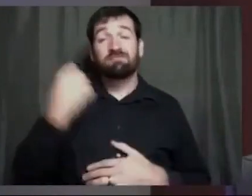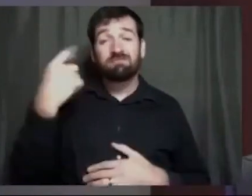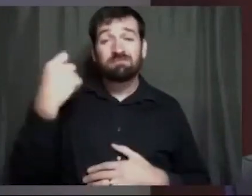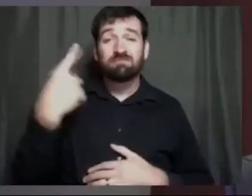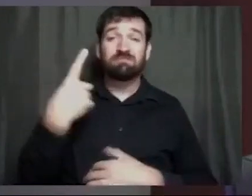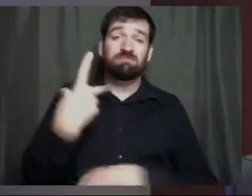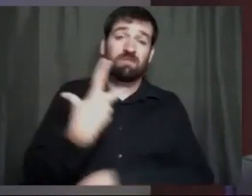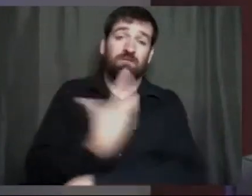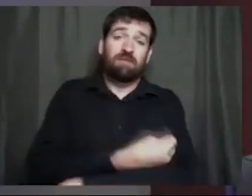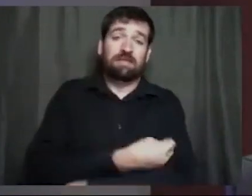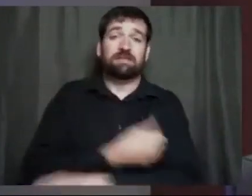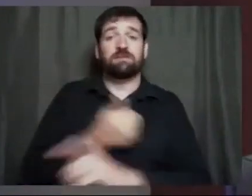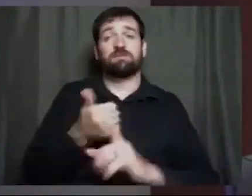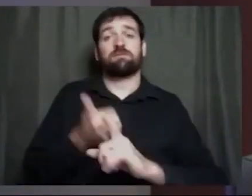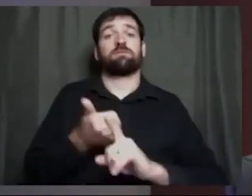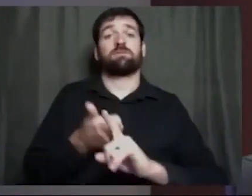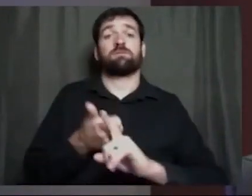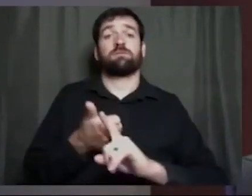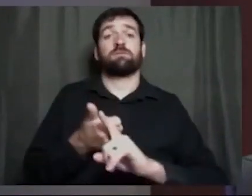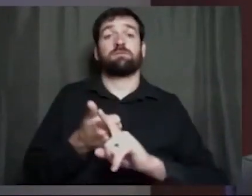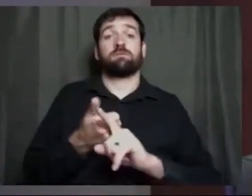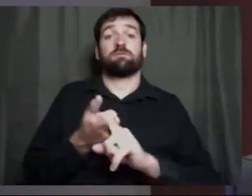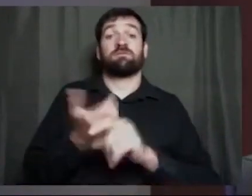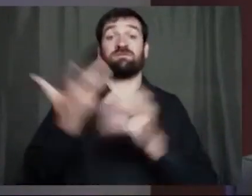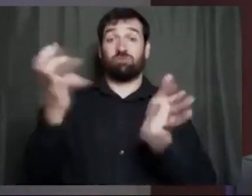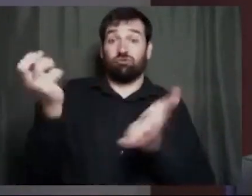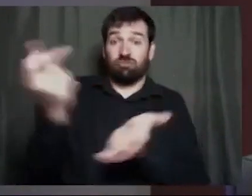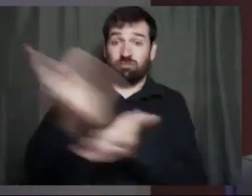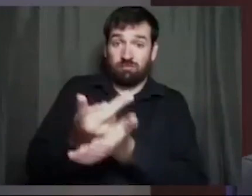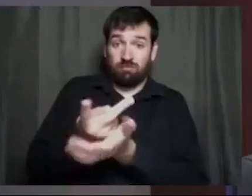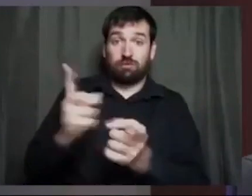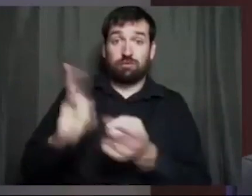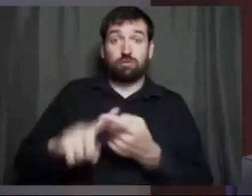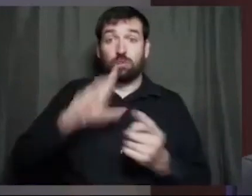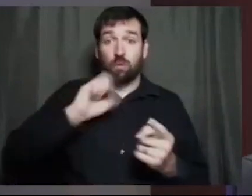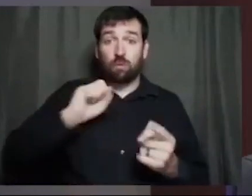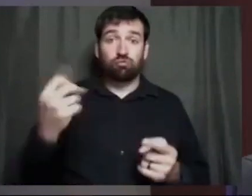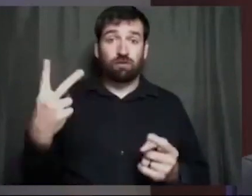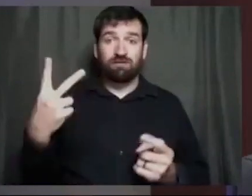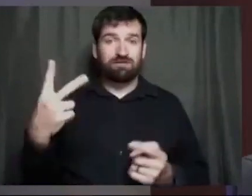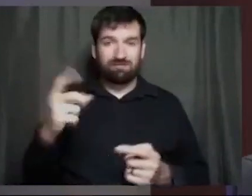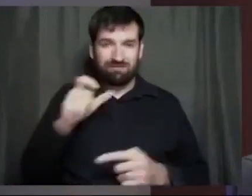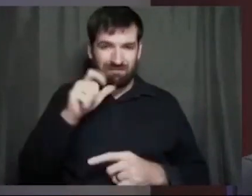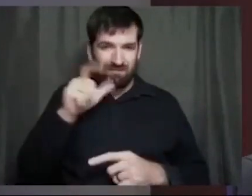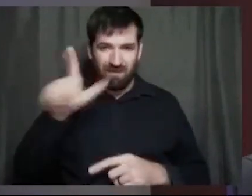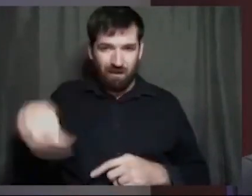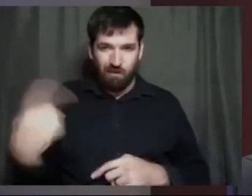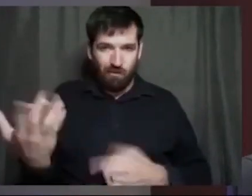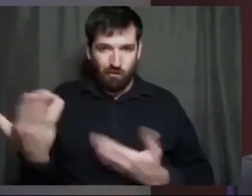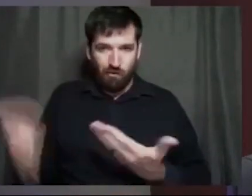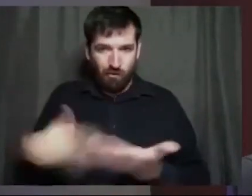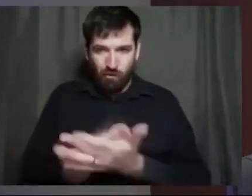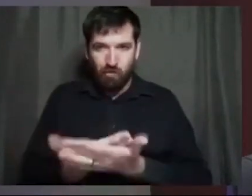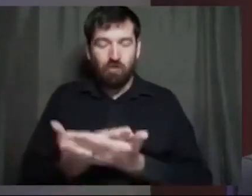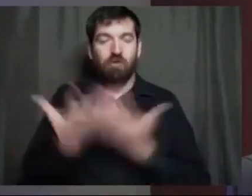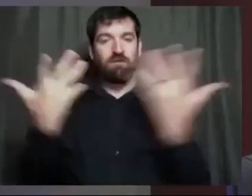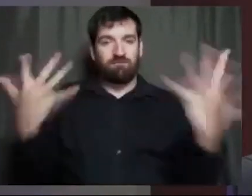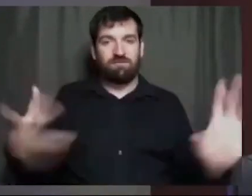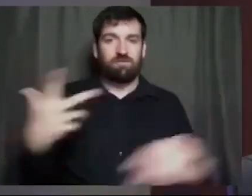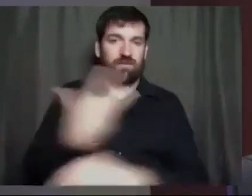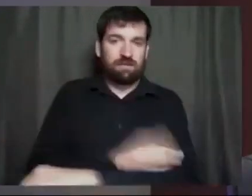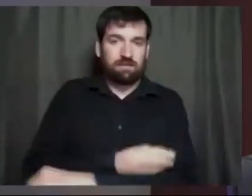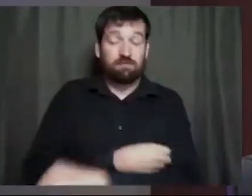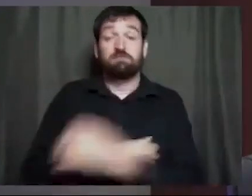is authorized down to age 12, not all kids who are 12 and older have gotten it. And so by and large, the